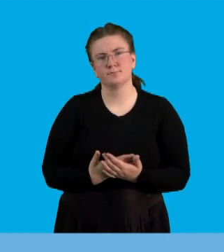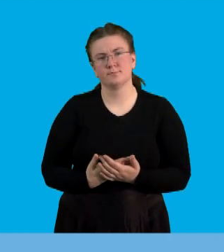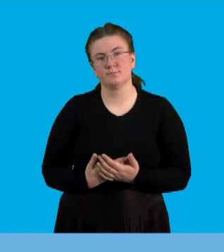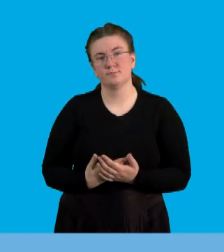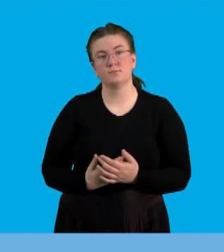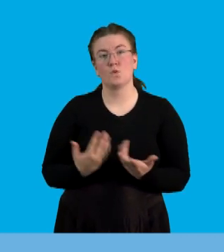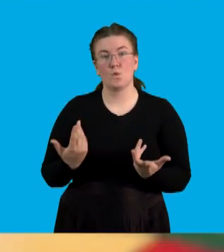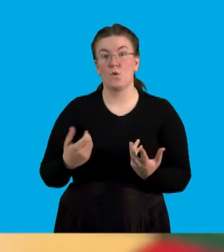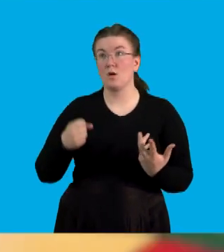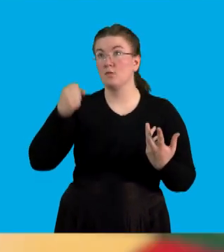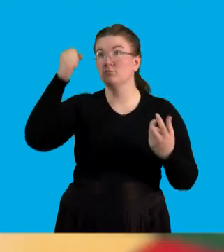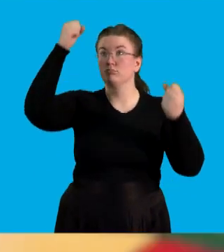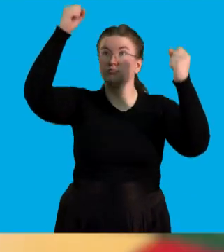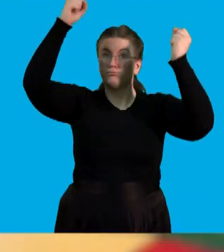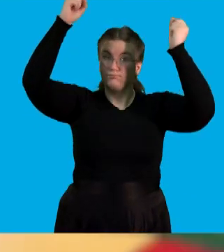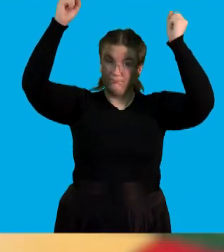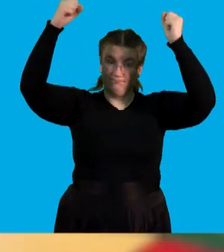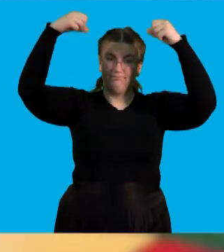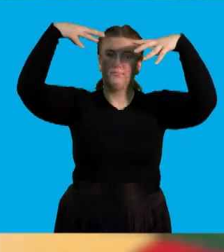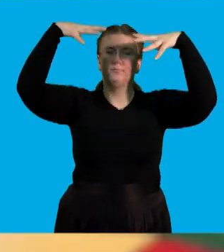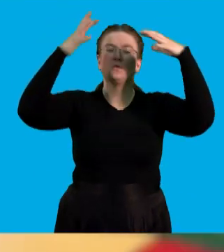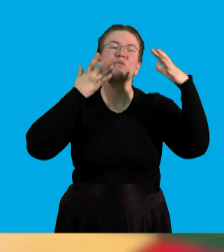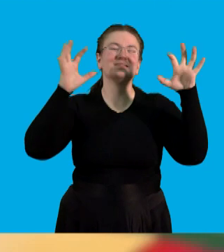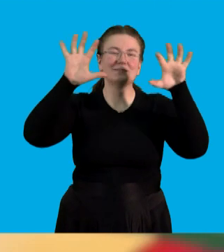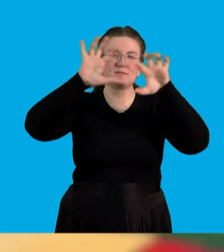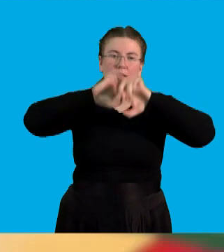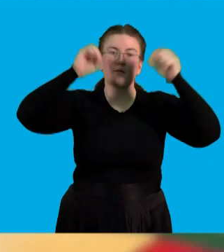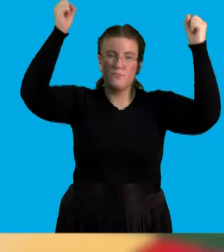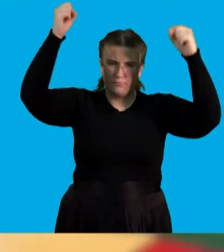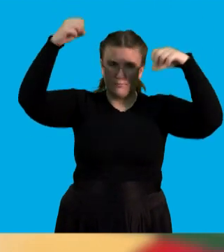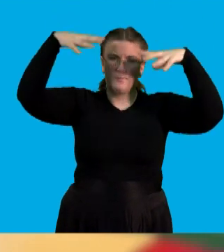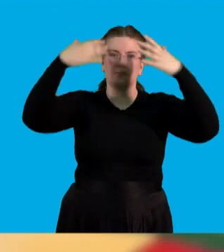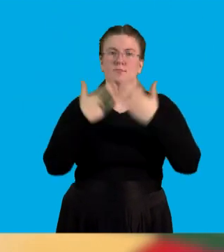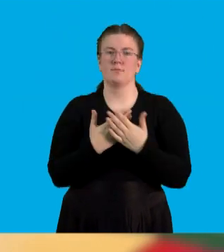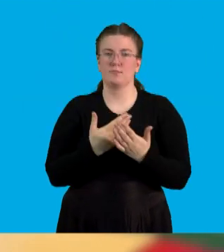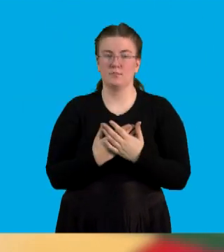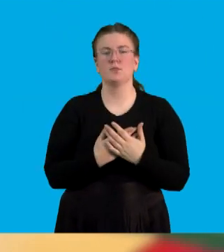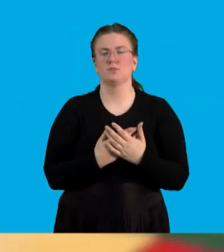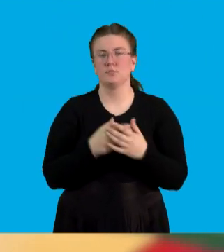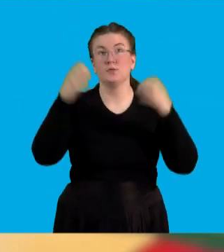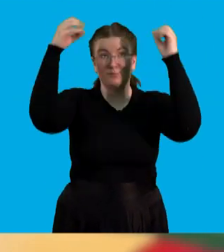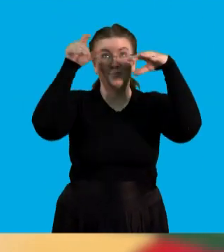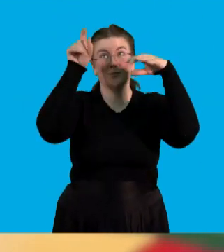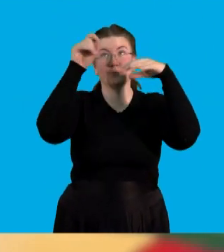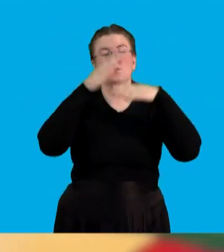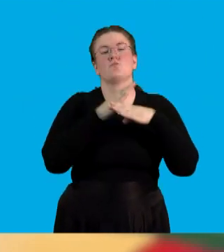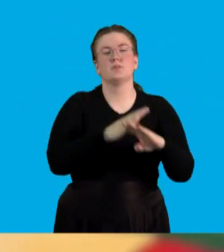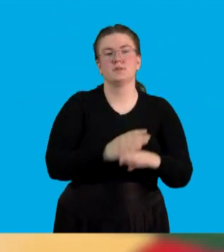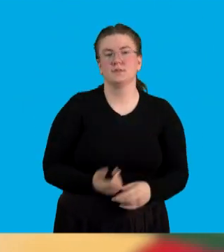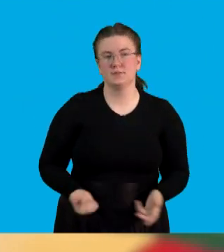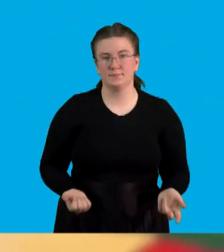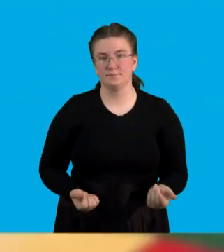the coffee with. The light bulbs that are enabling us to see in the dark, that's now another form of a